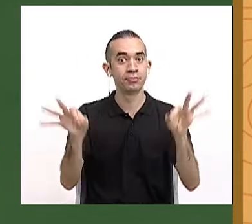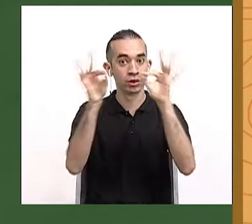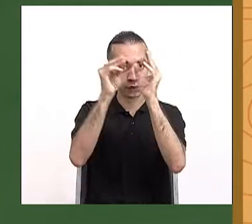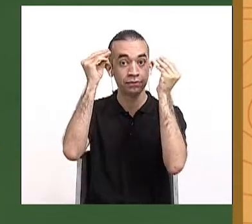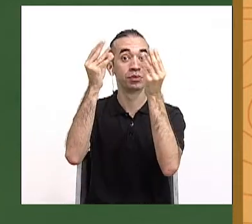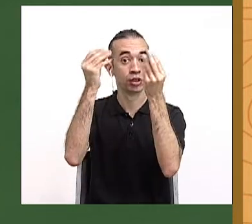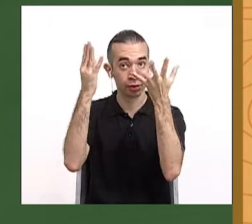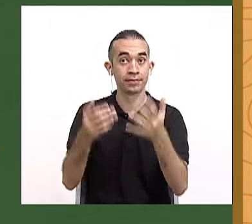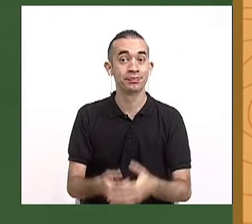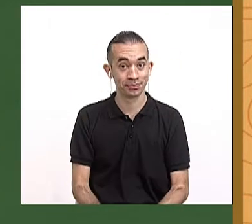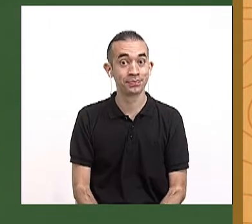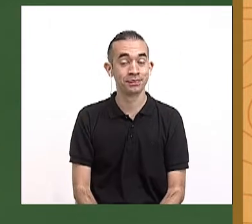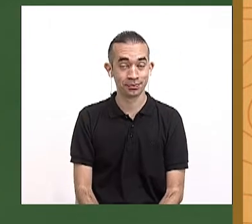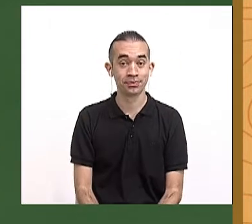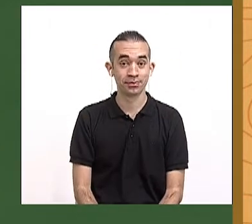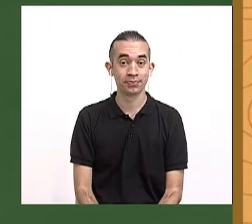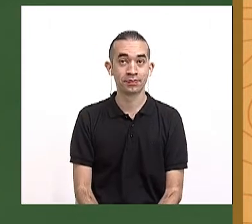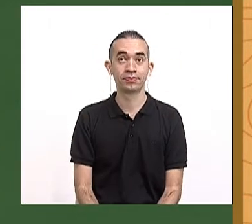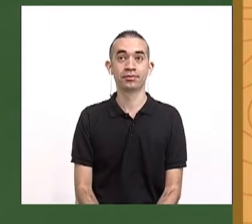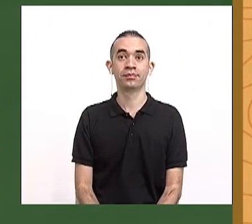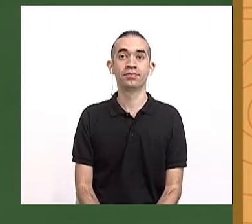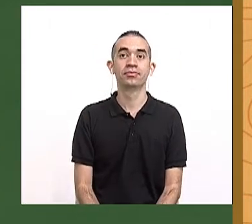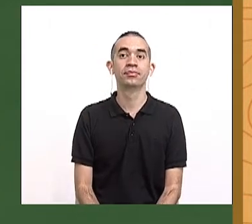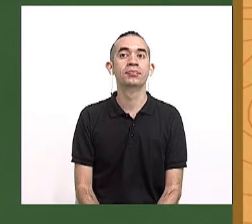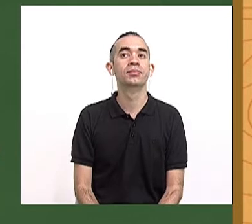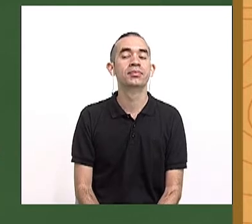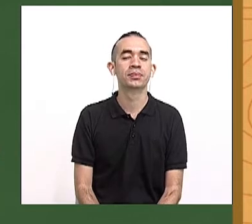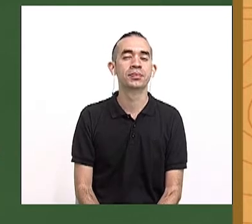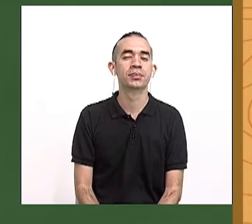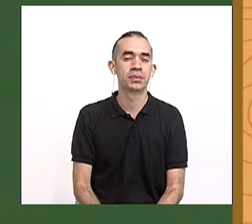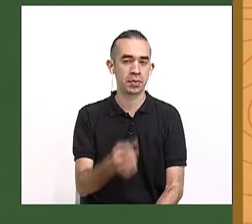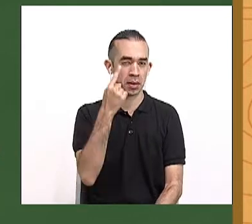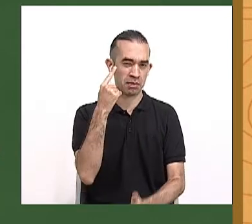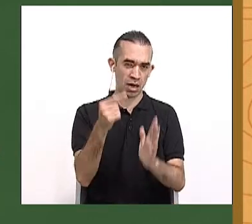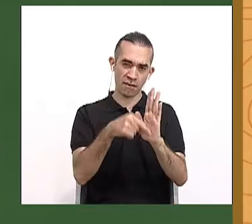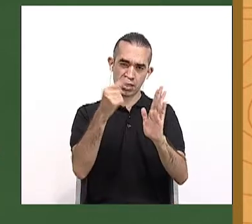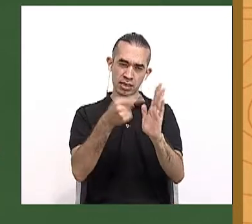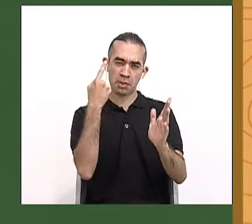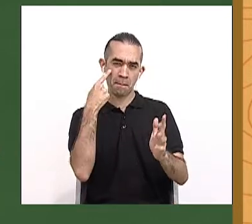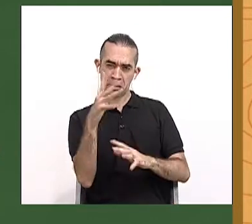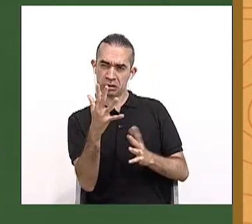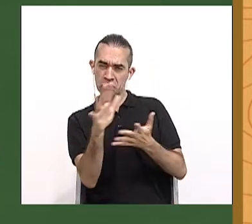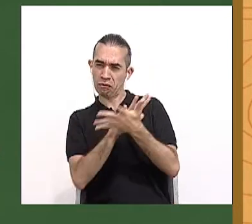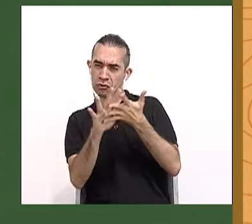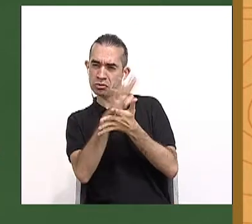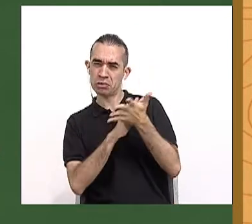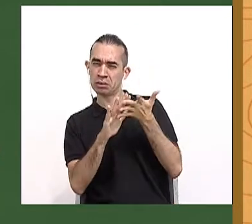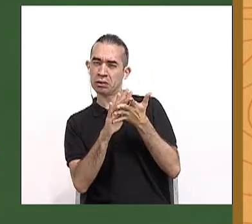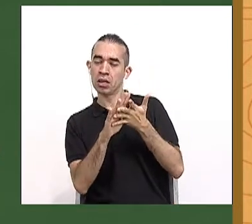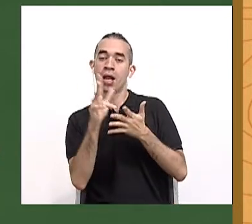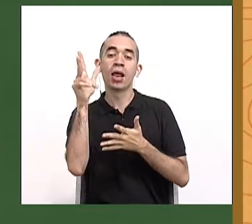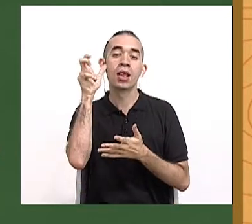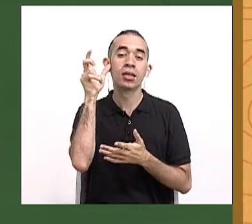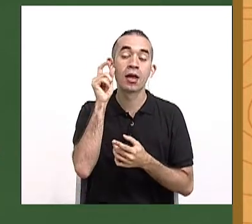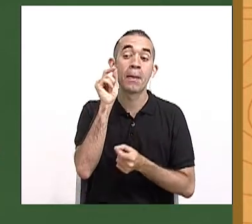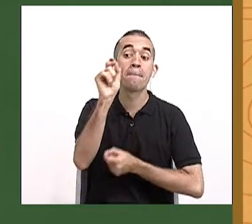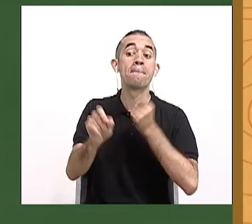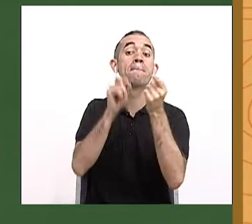know exactly what information of the listening passage will be necessary to complete the task. So you can't